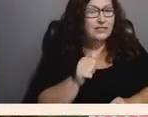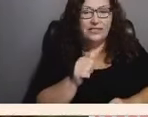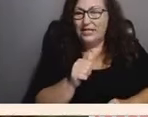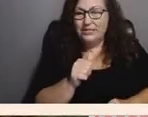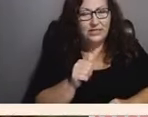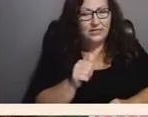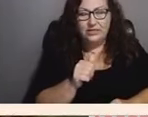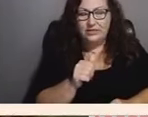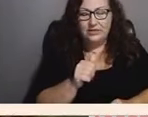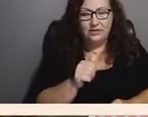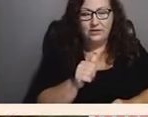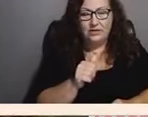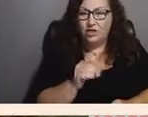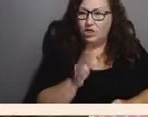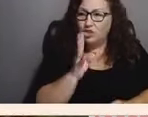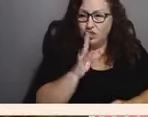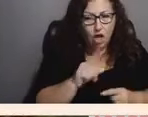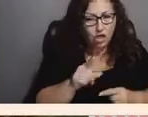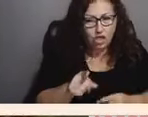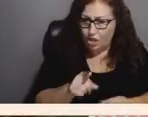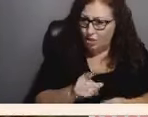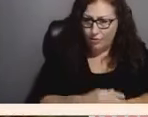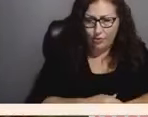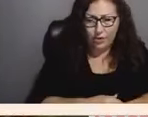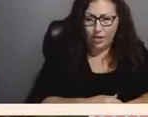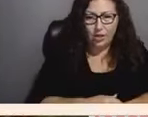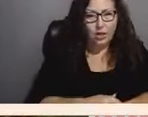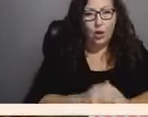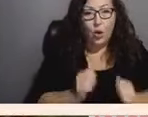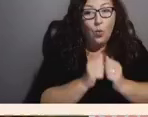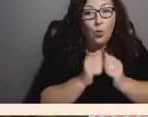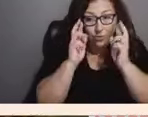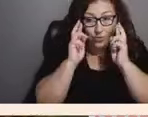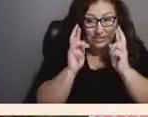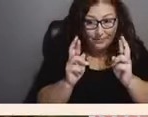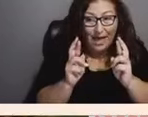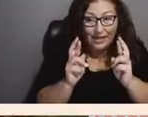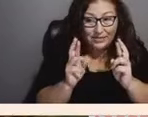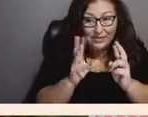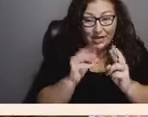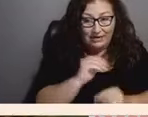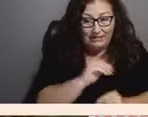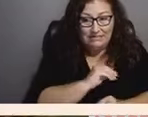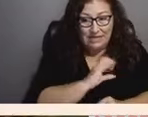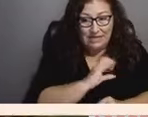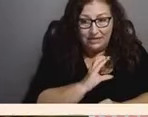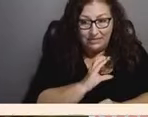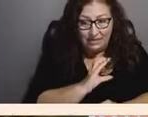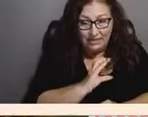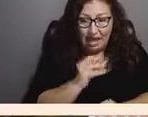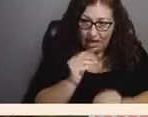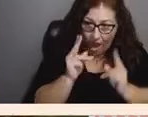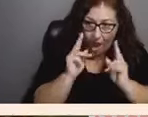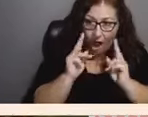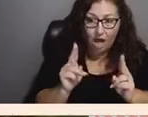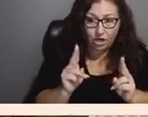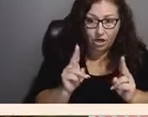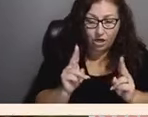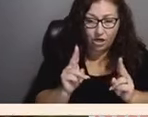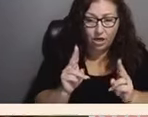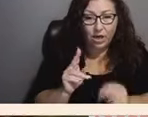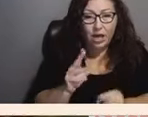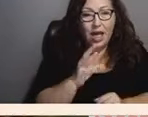talk to you with respect and dignity and honor and the building of